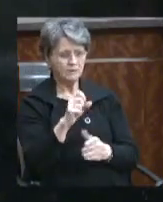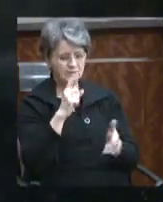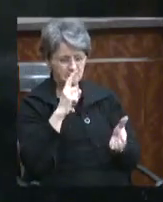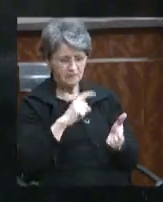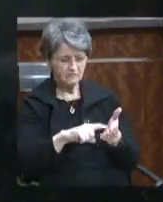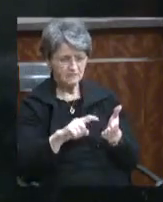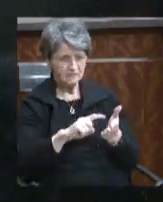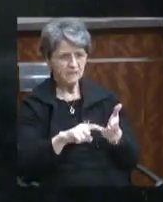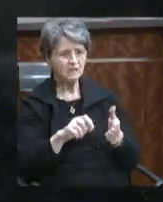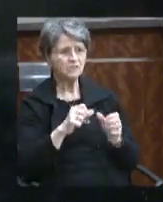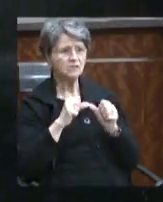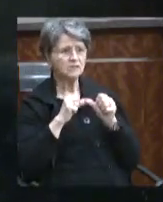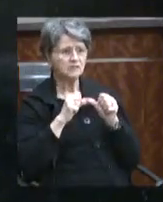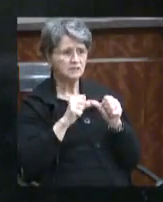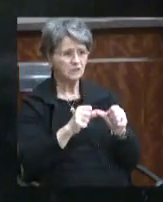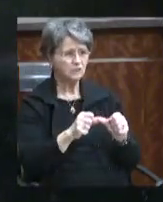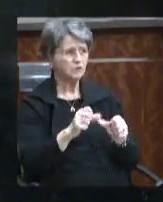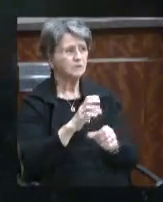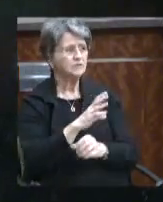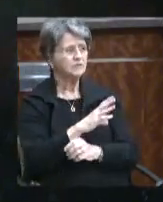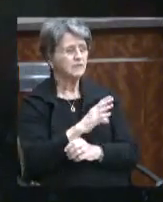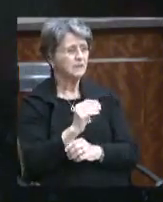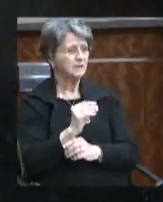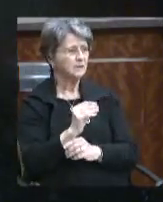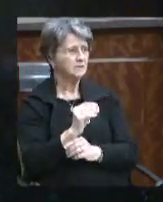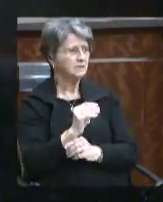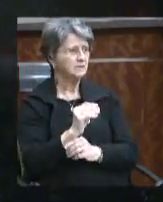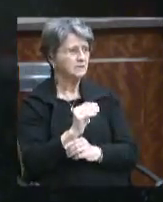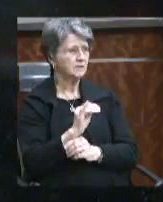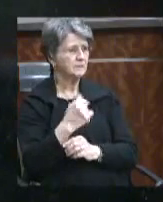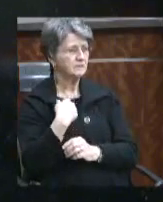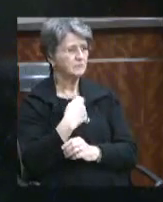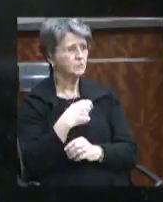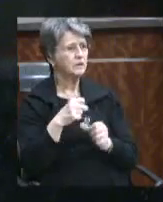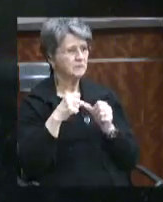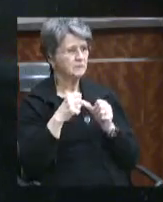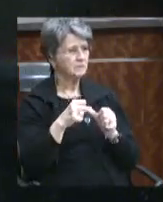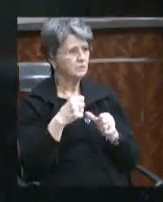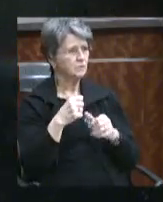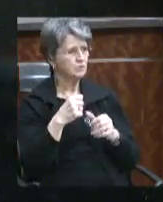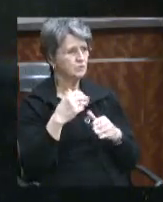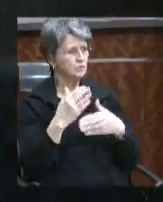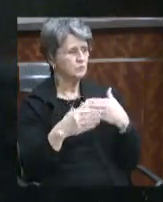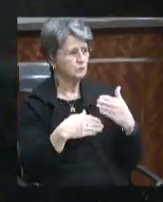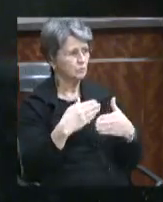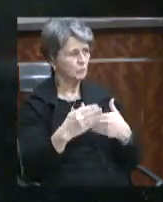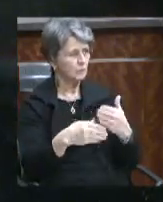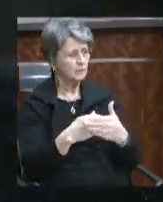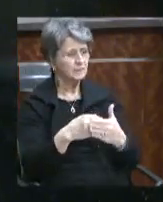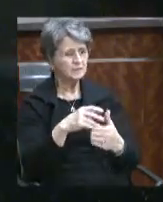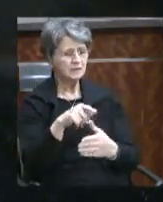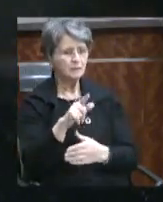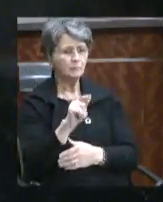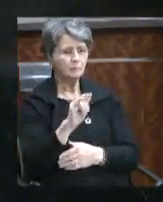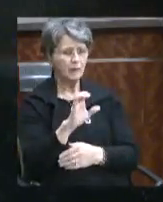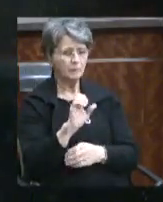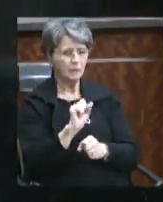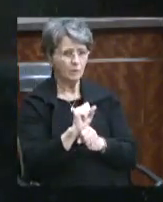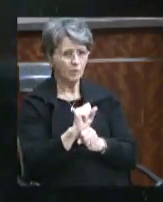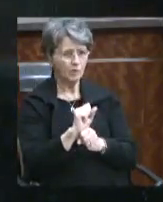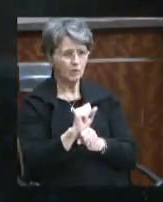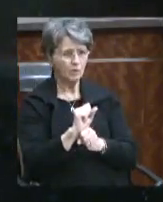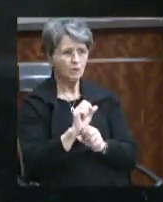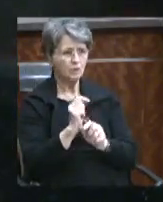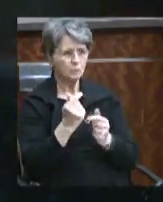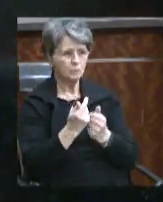continues, and as we continue to move forward, The public work crew still continue